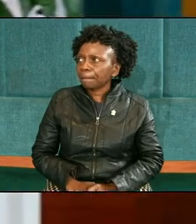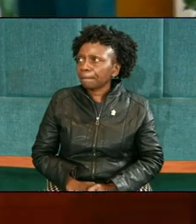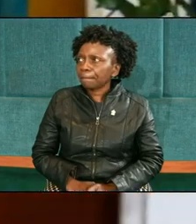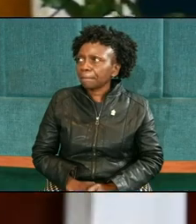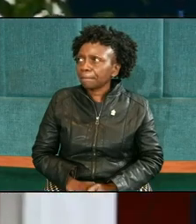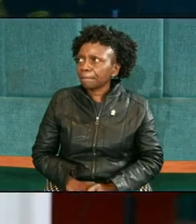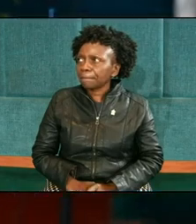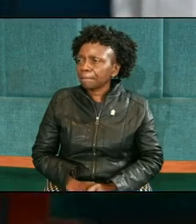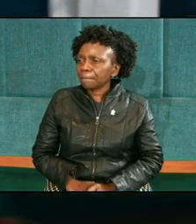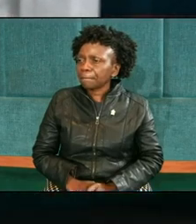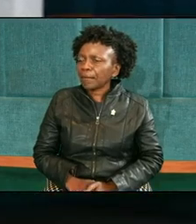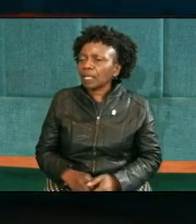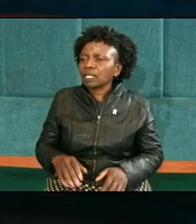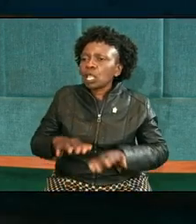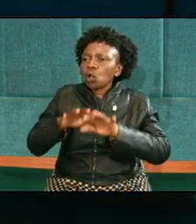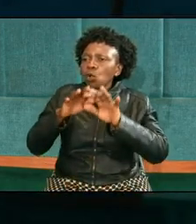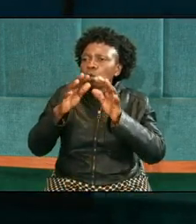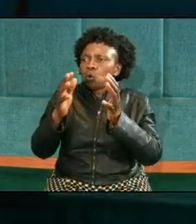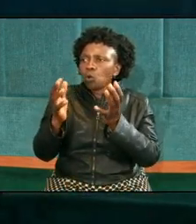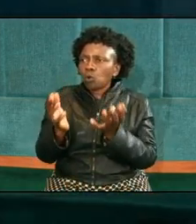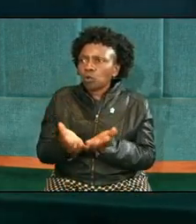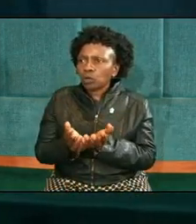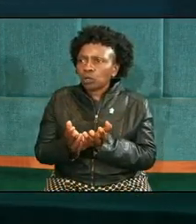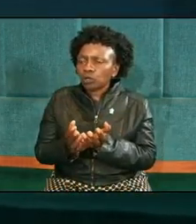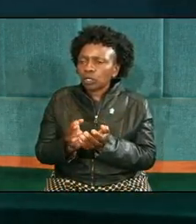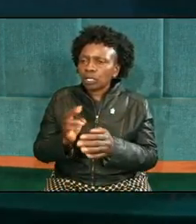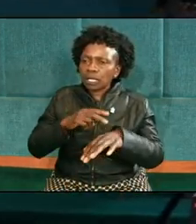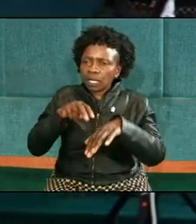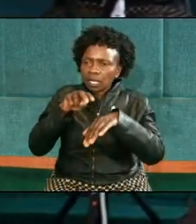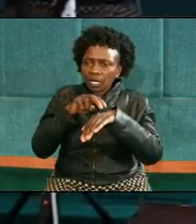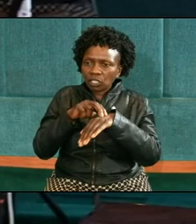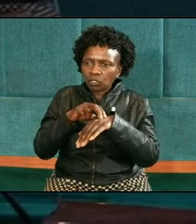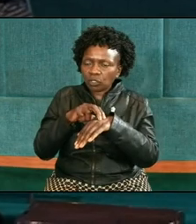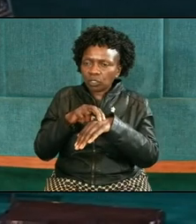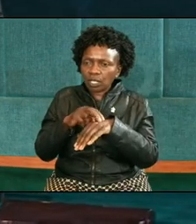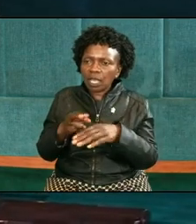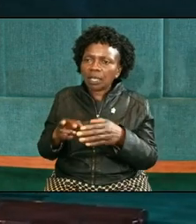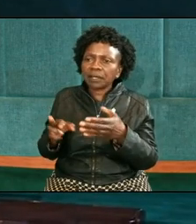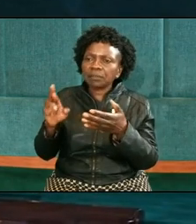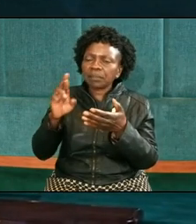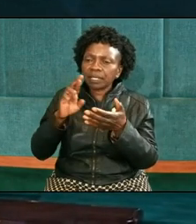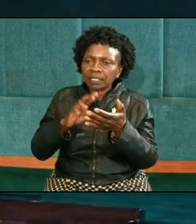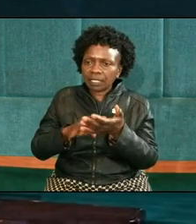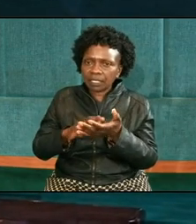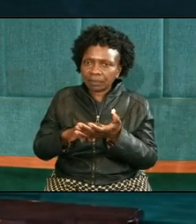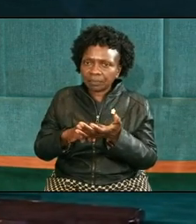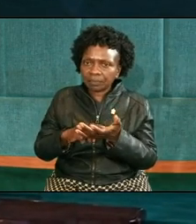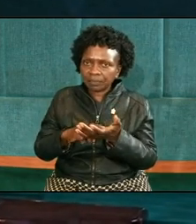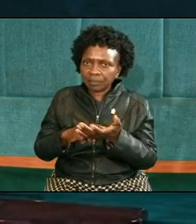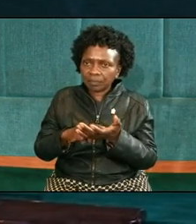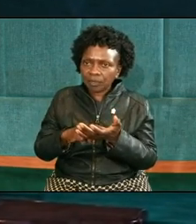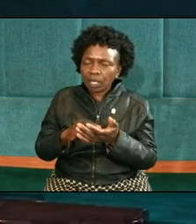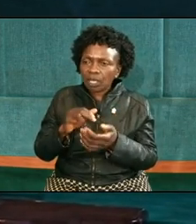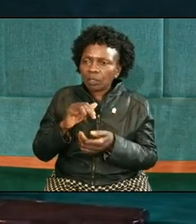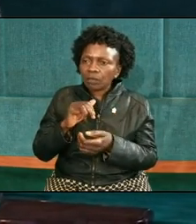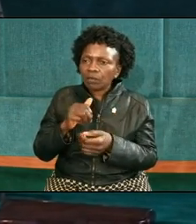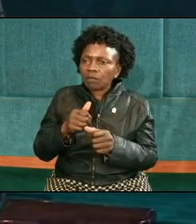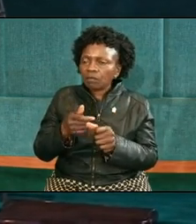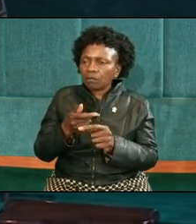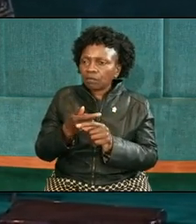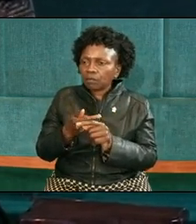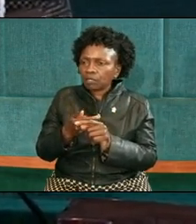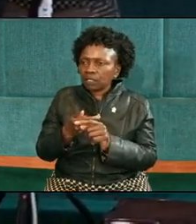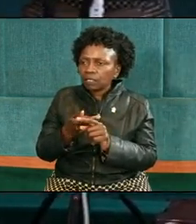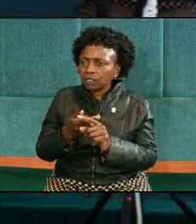120,000 of them. The whole country repented. Great, the single greatest